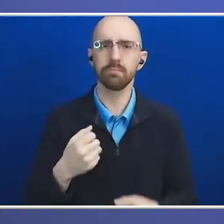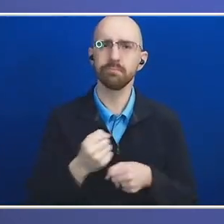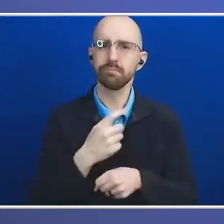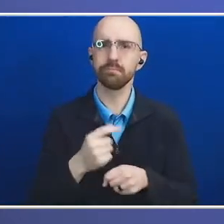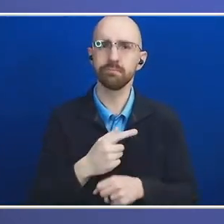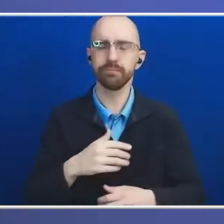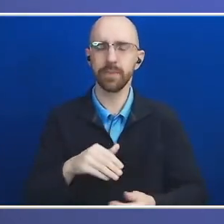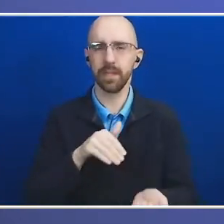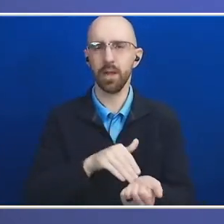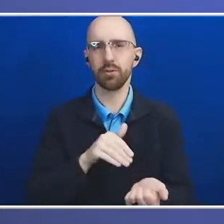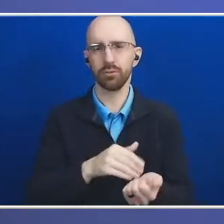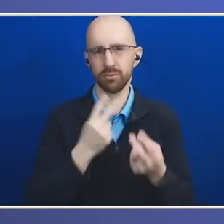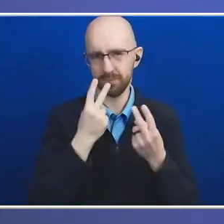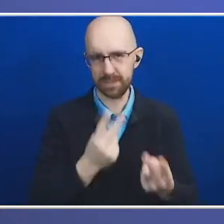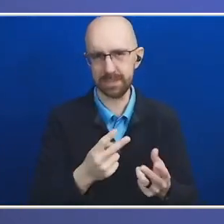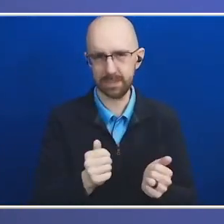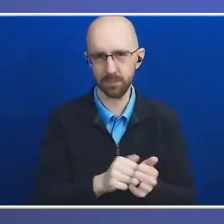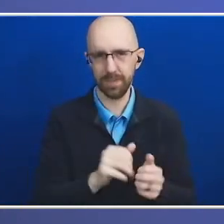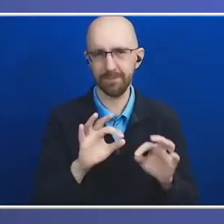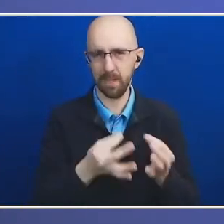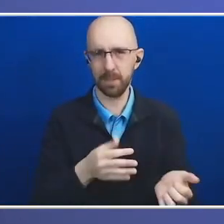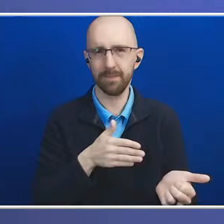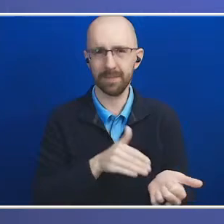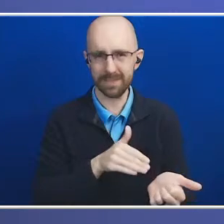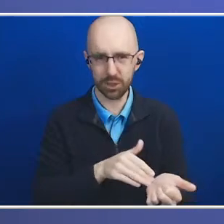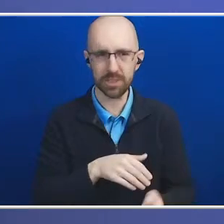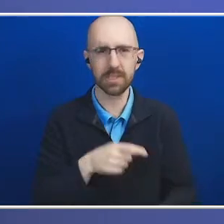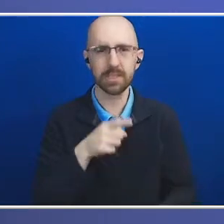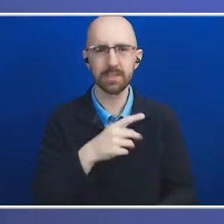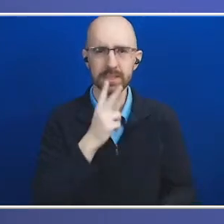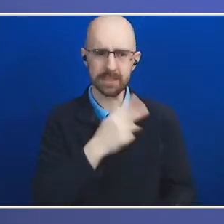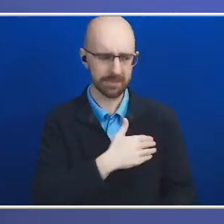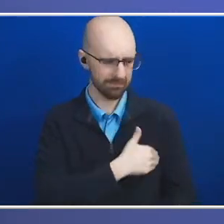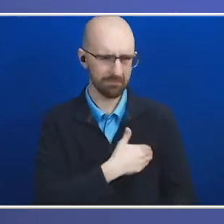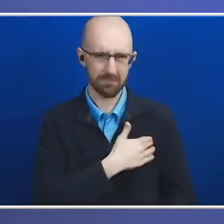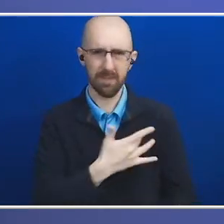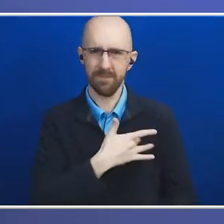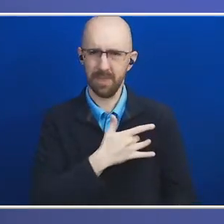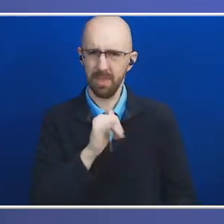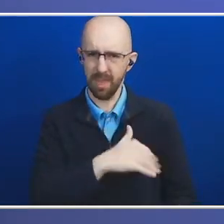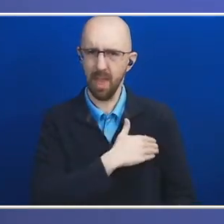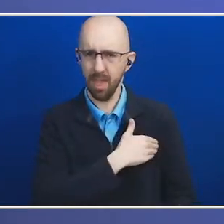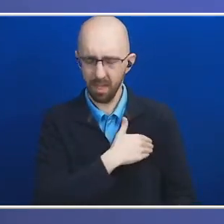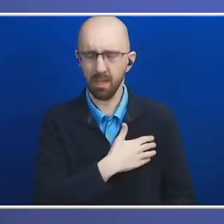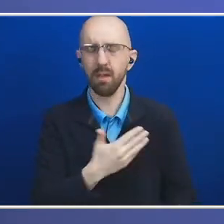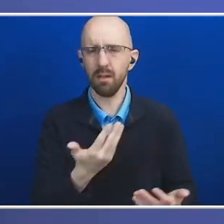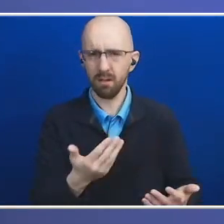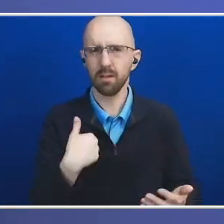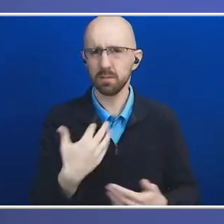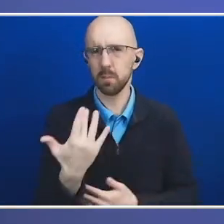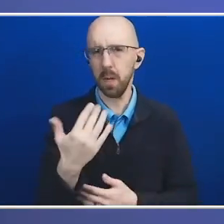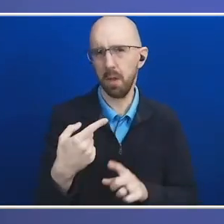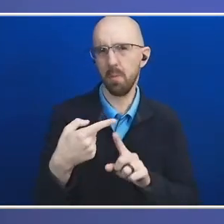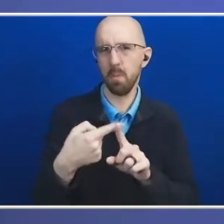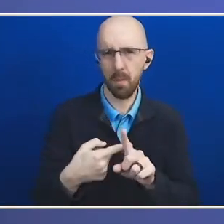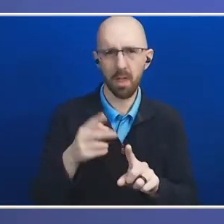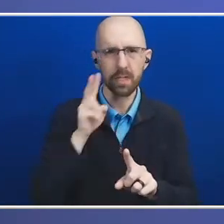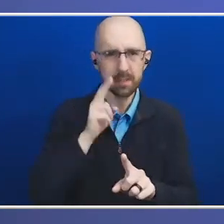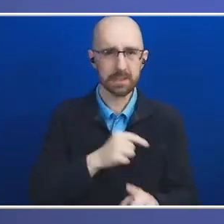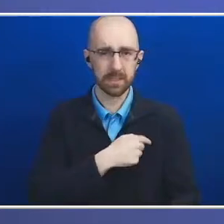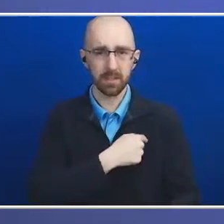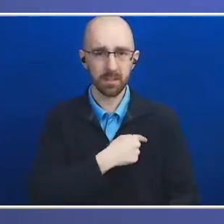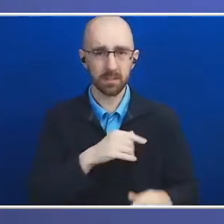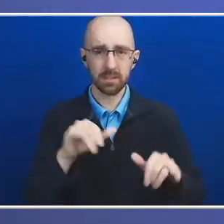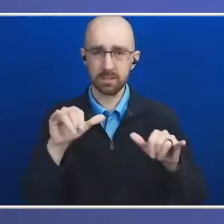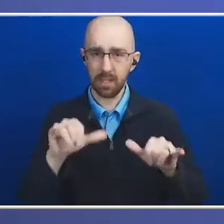and asked if he could feel it and detect it. And we thought, okay, let's wait a month, see if it changes. And then